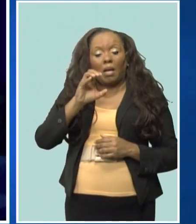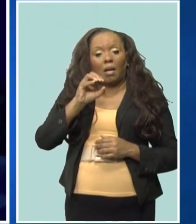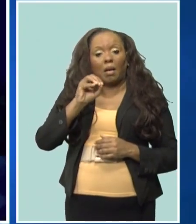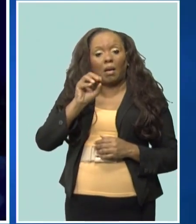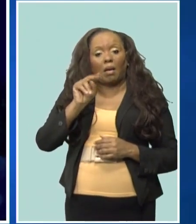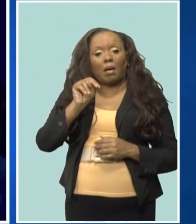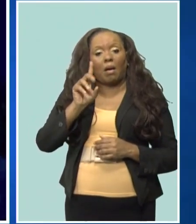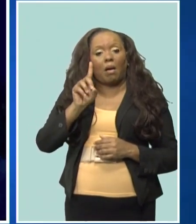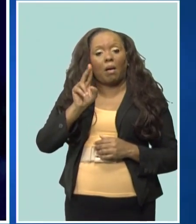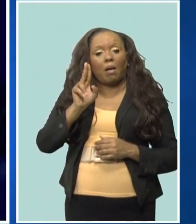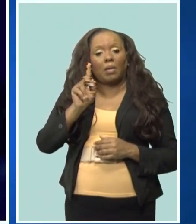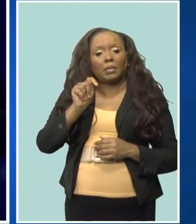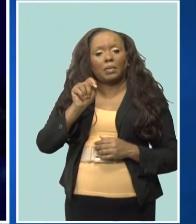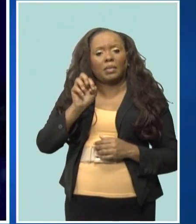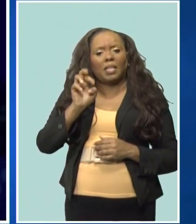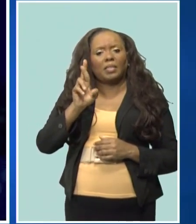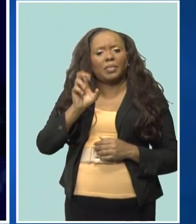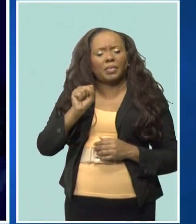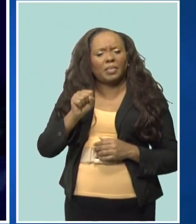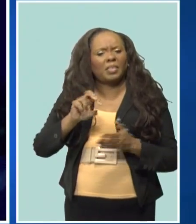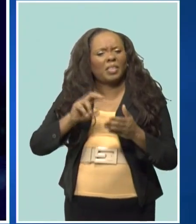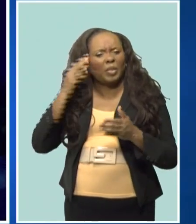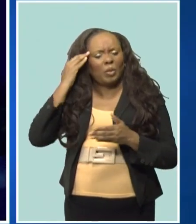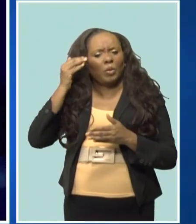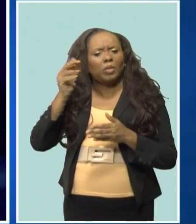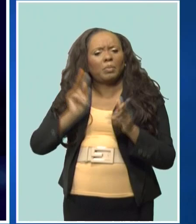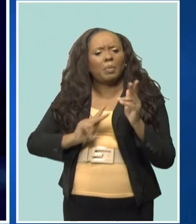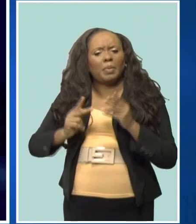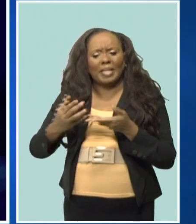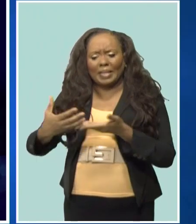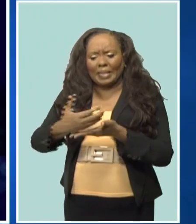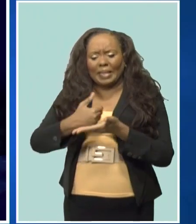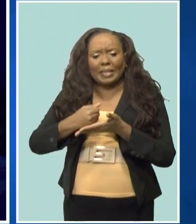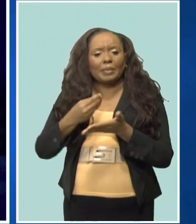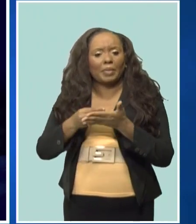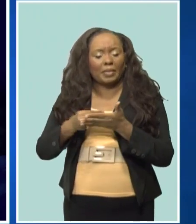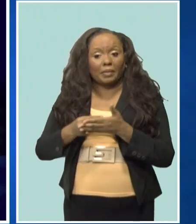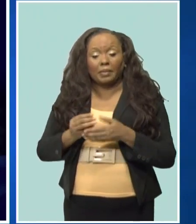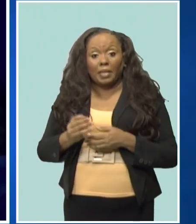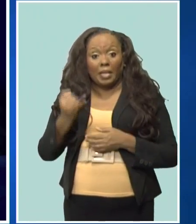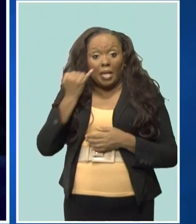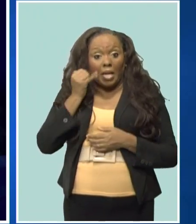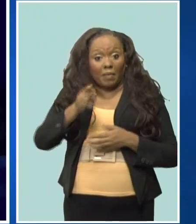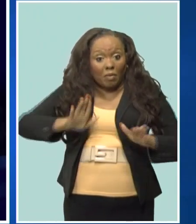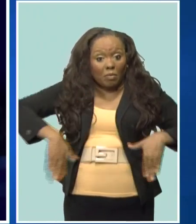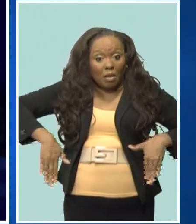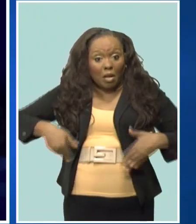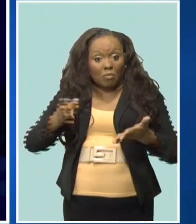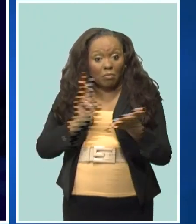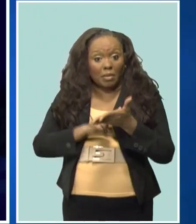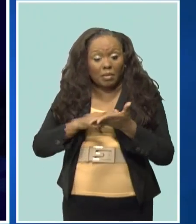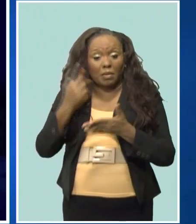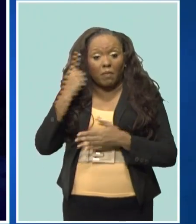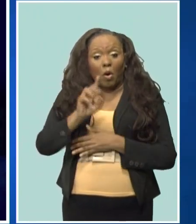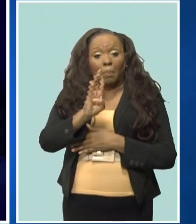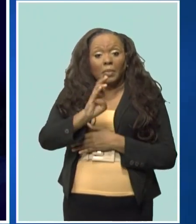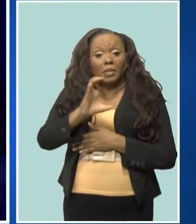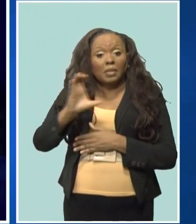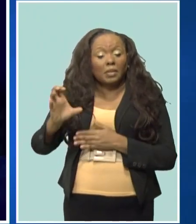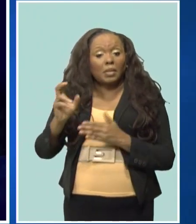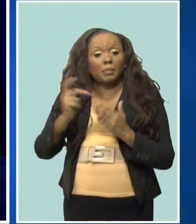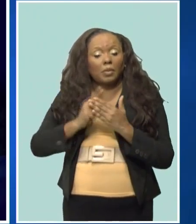yet with the Barbados Community Colleges Industry Services Unit to do so as soon as possible,